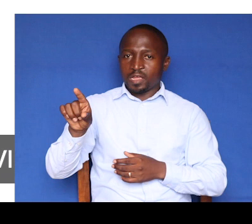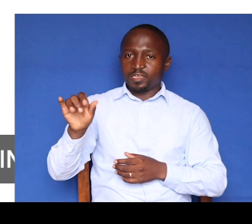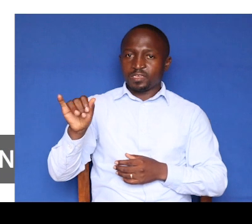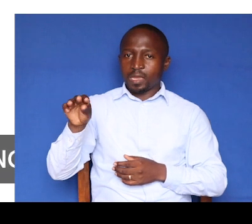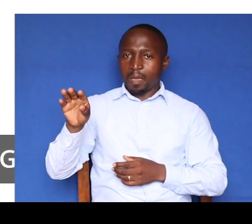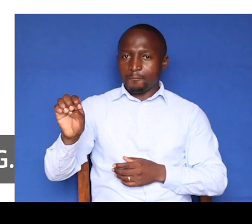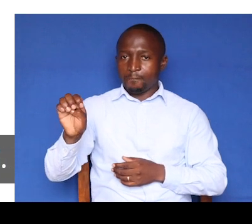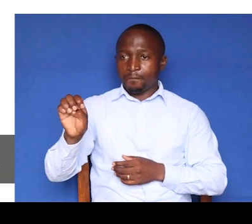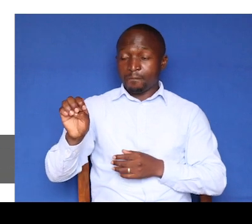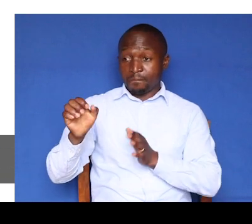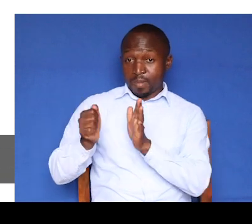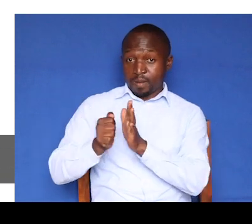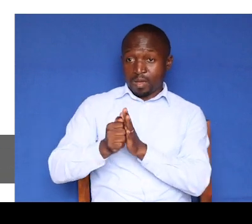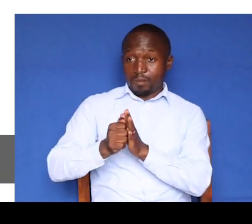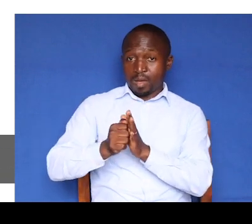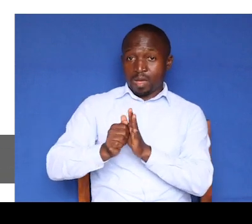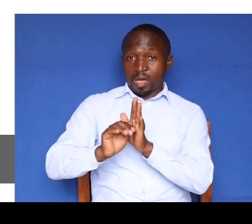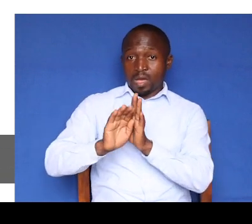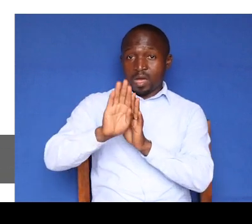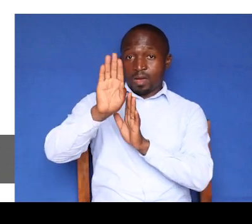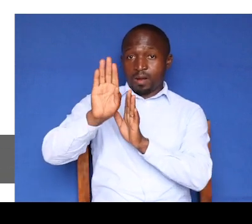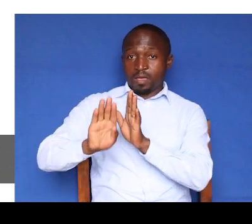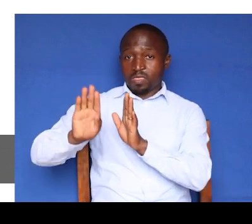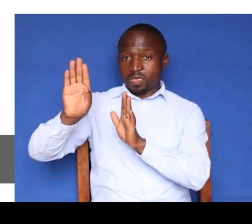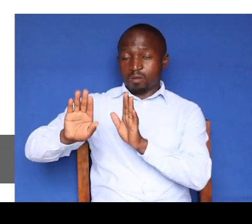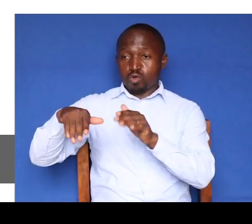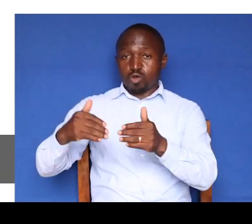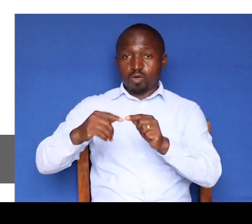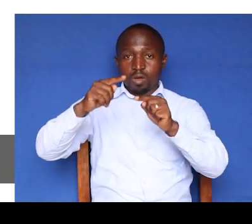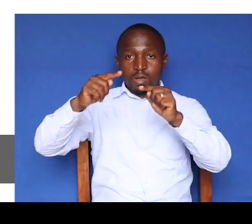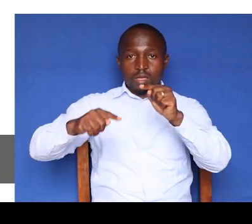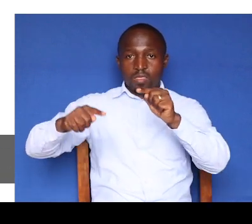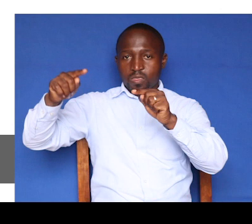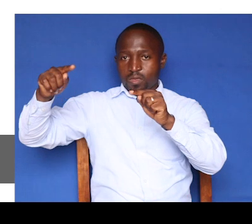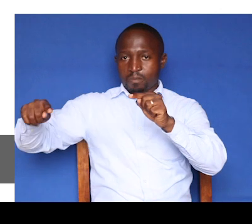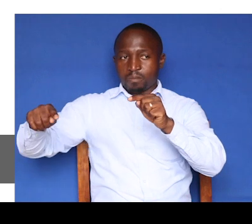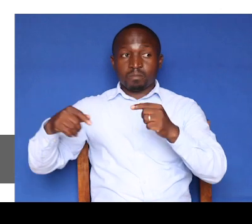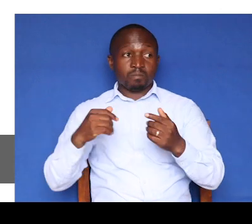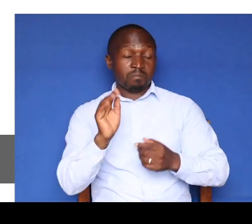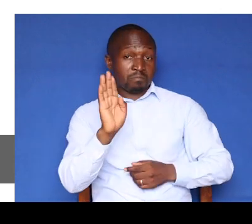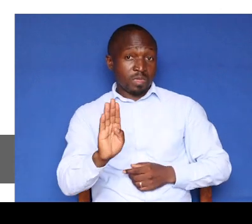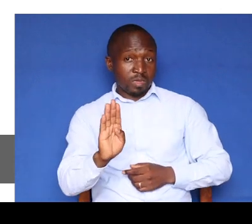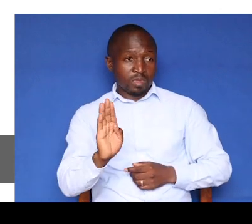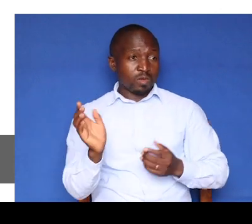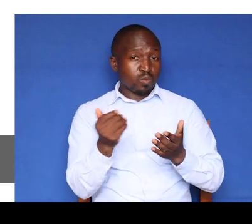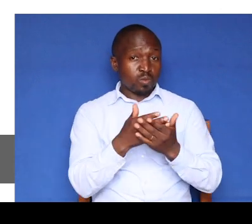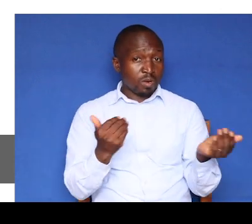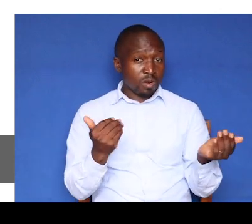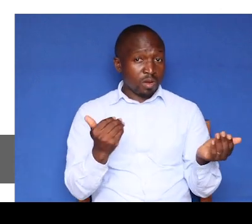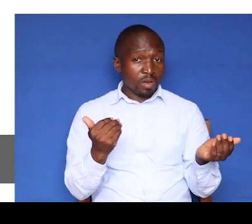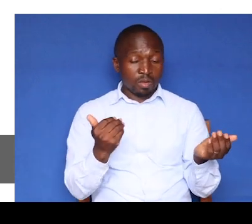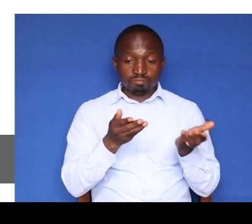B, why is the study of river regime important in the development of